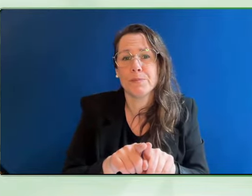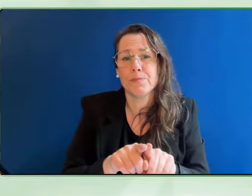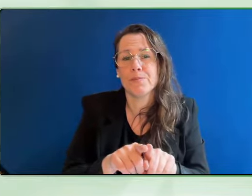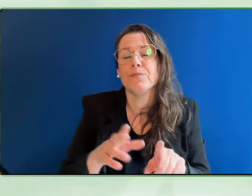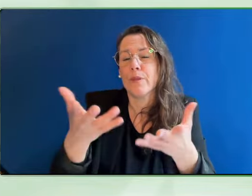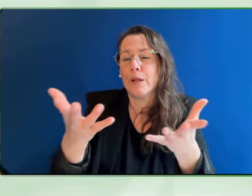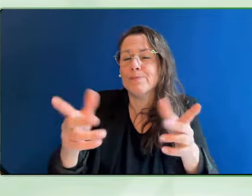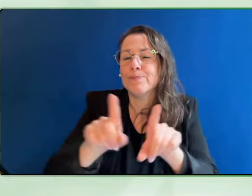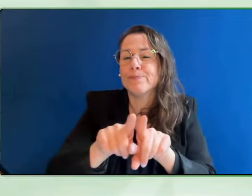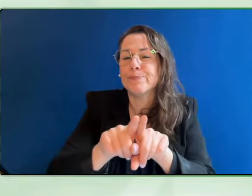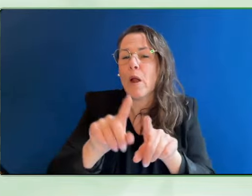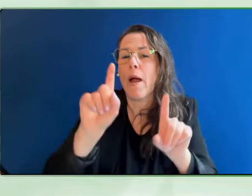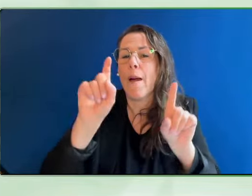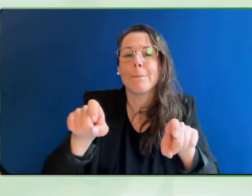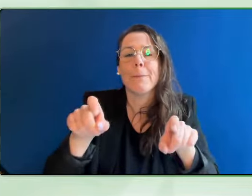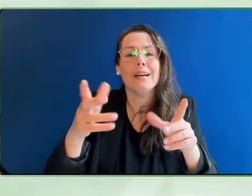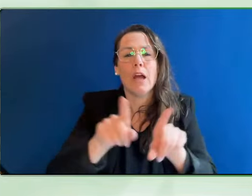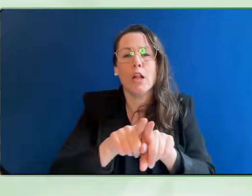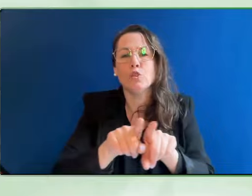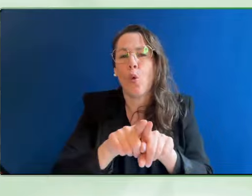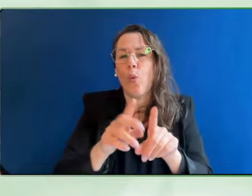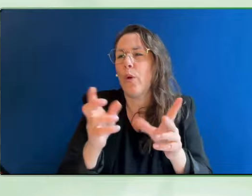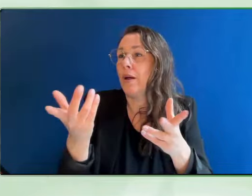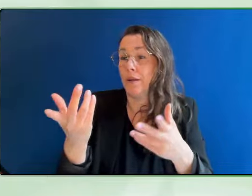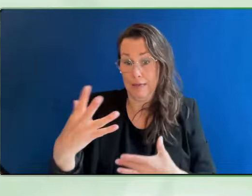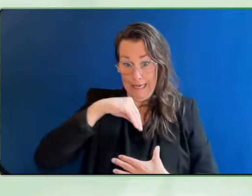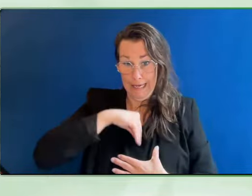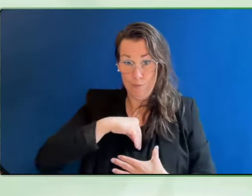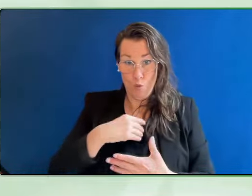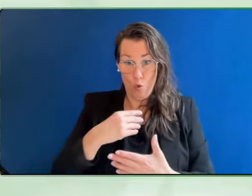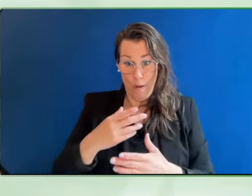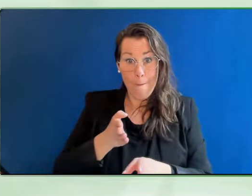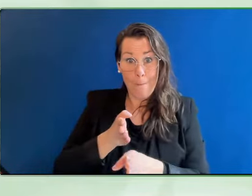beauty of life. Do you have?